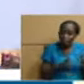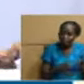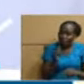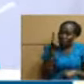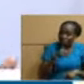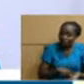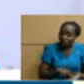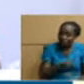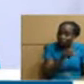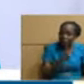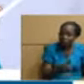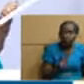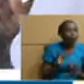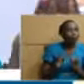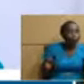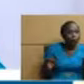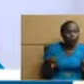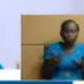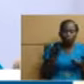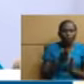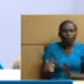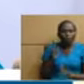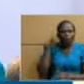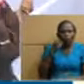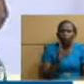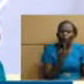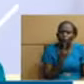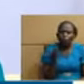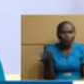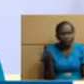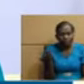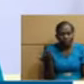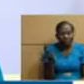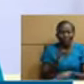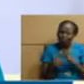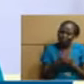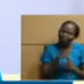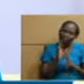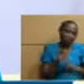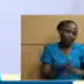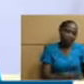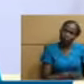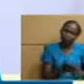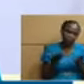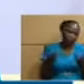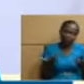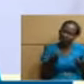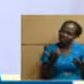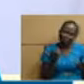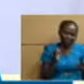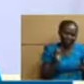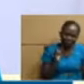first time? No. Who do they plan for? We are all vulnerable at a specific